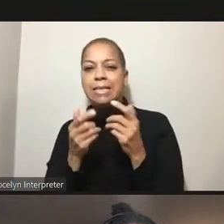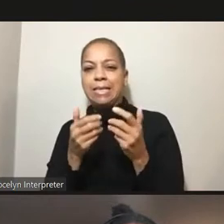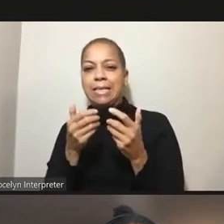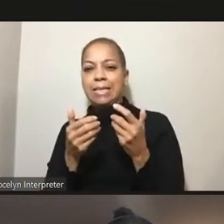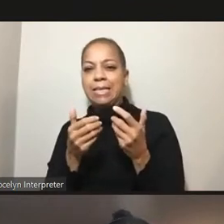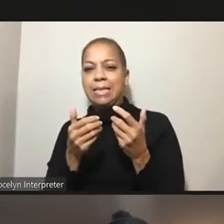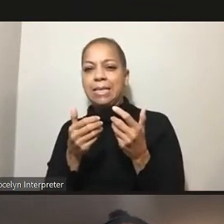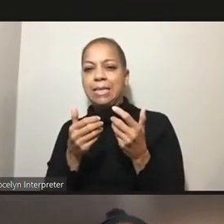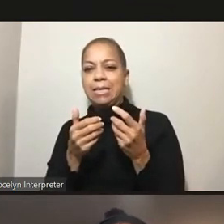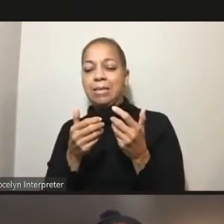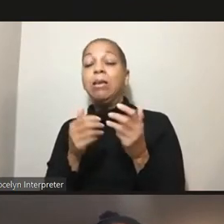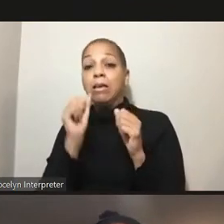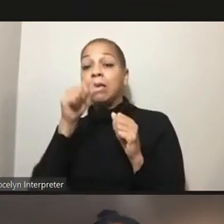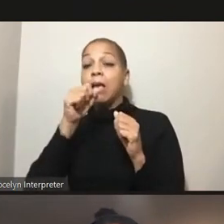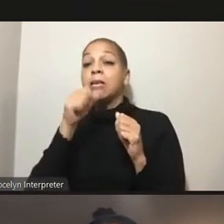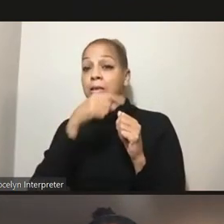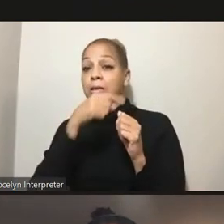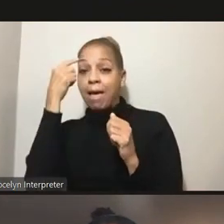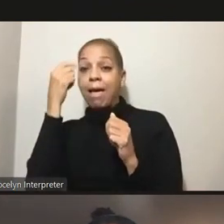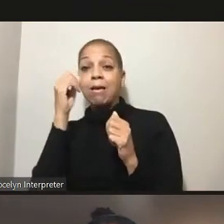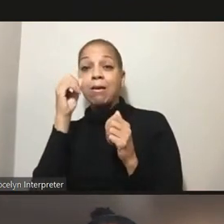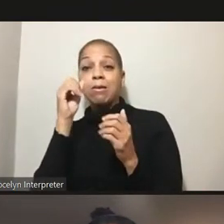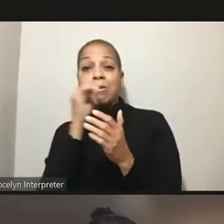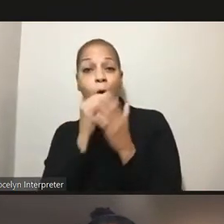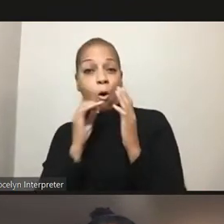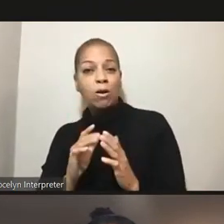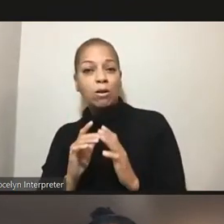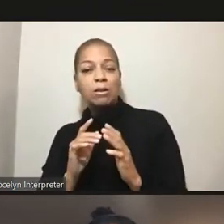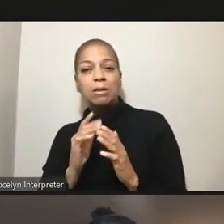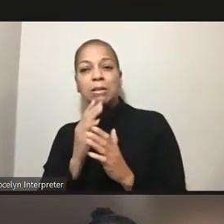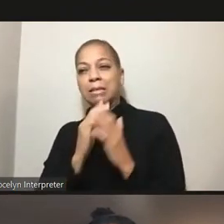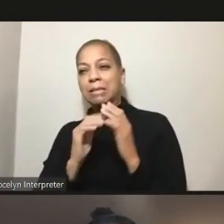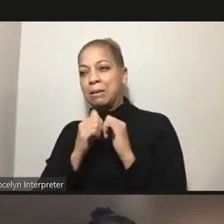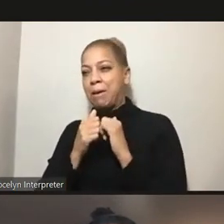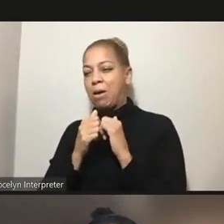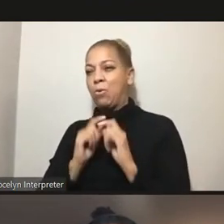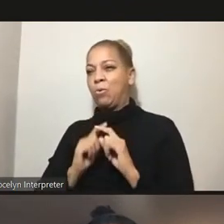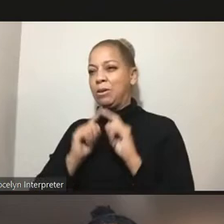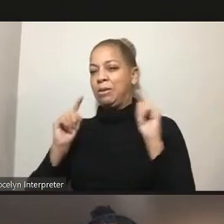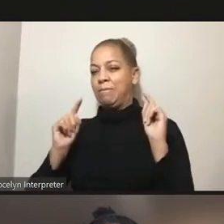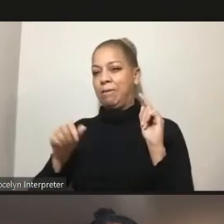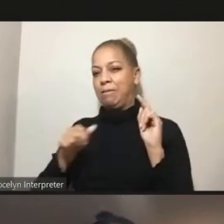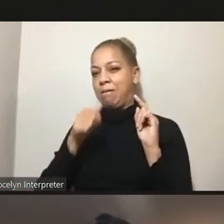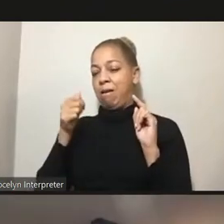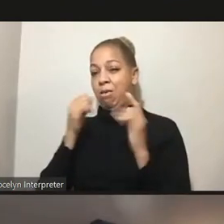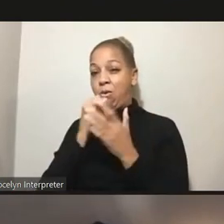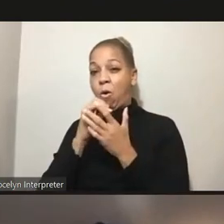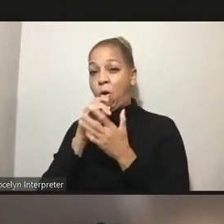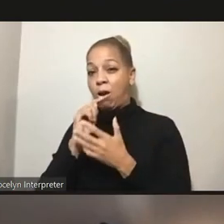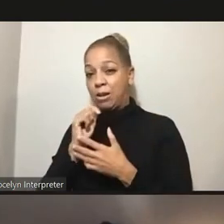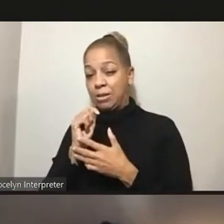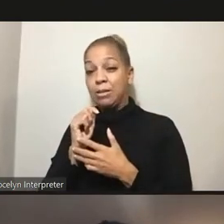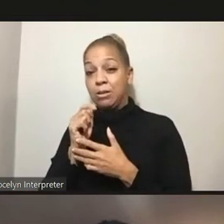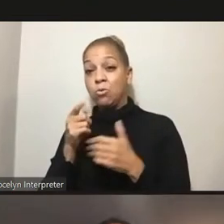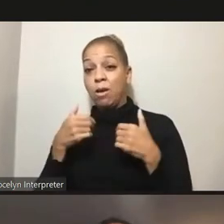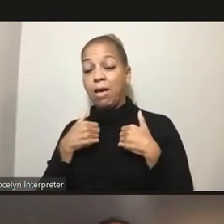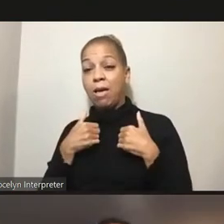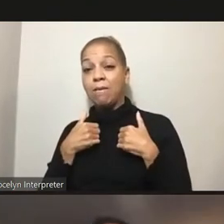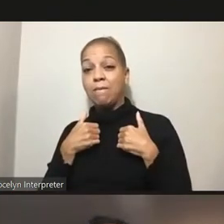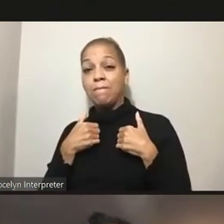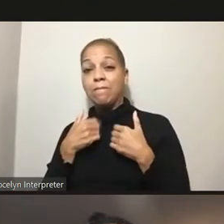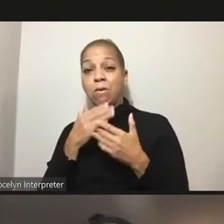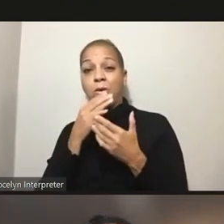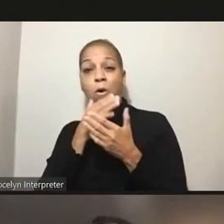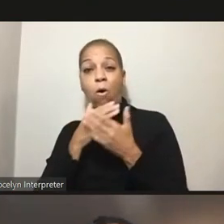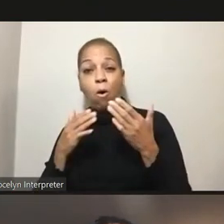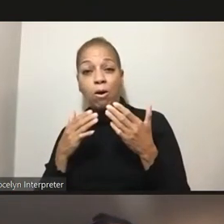that they're Black artists. And that's somehow different than other kinds of artists, right? So you have artists, right, who are almost always white and